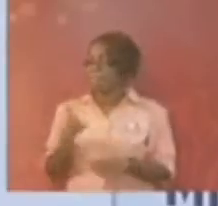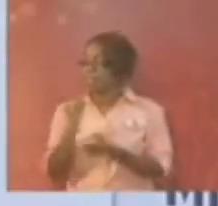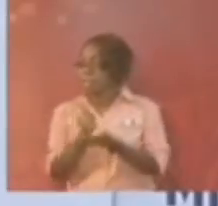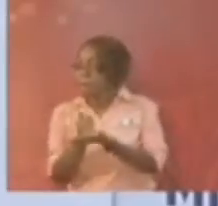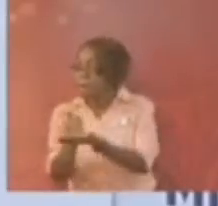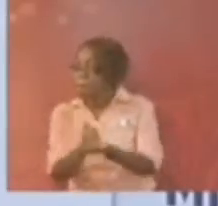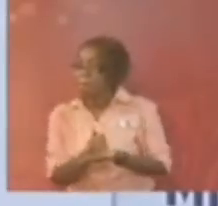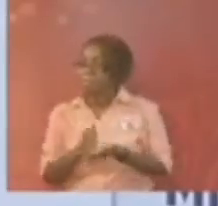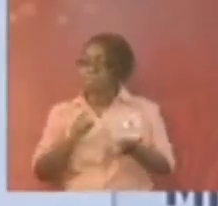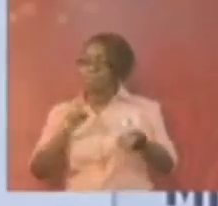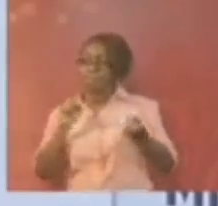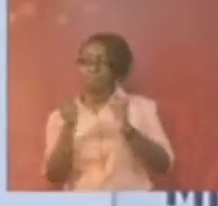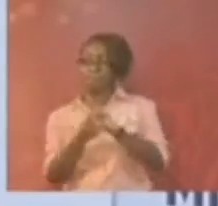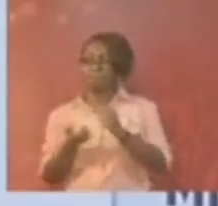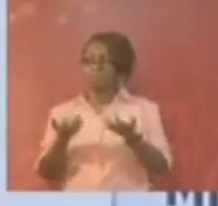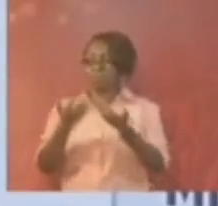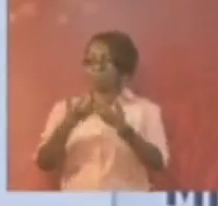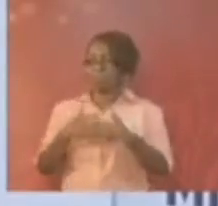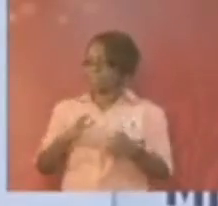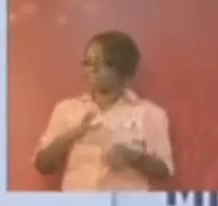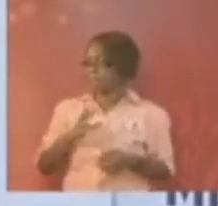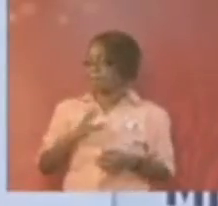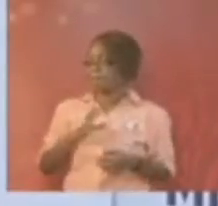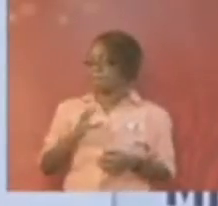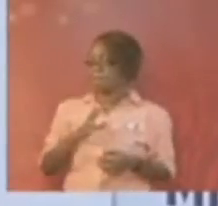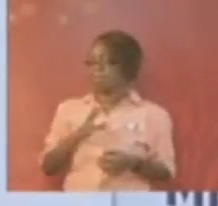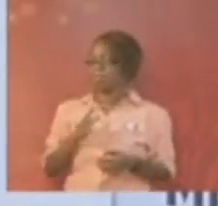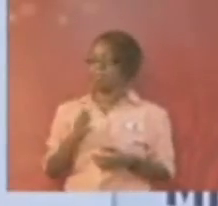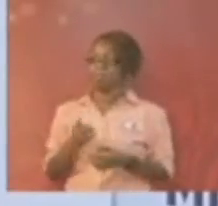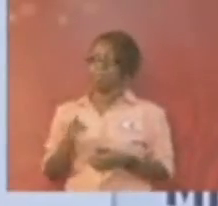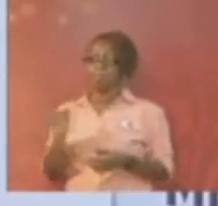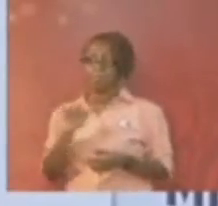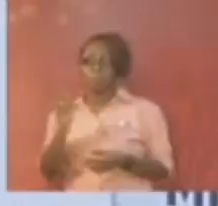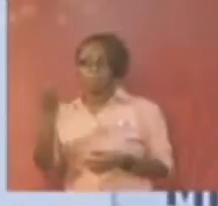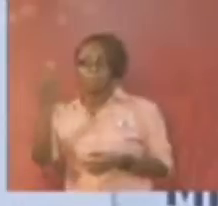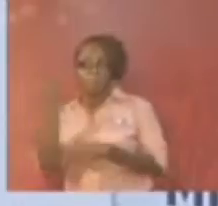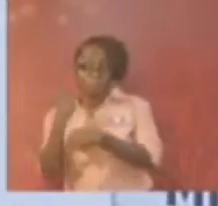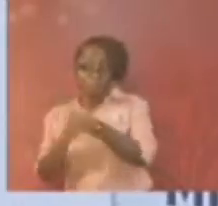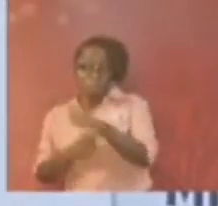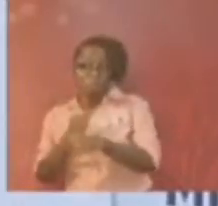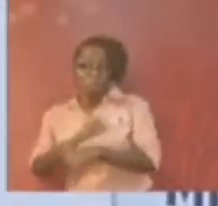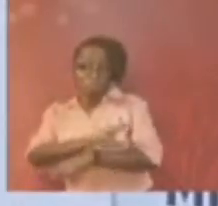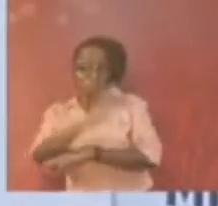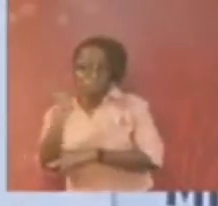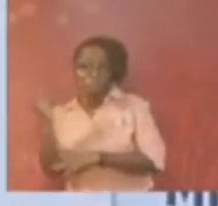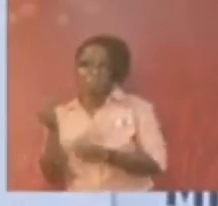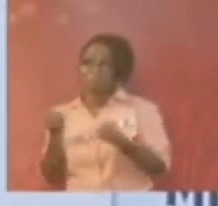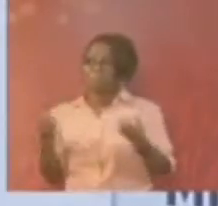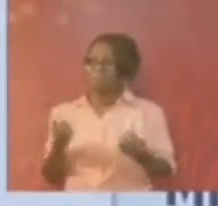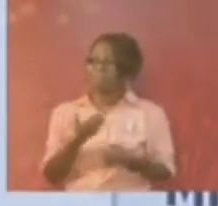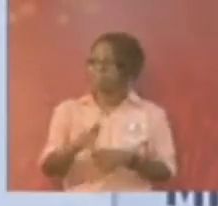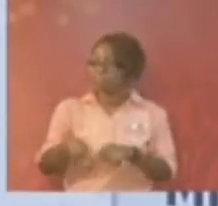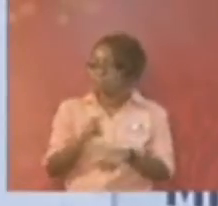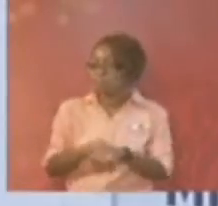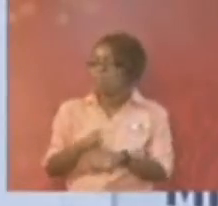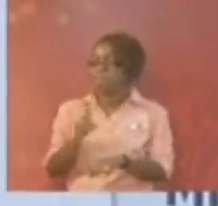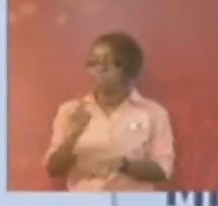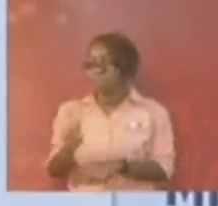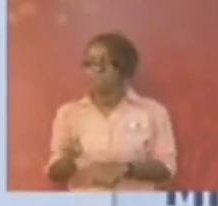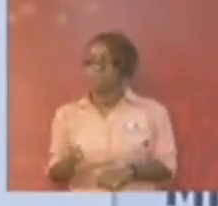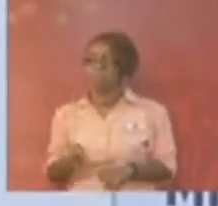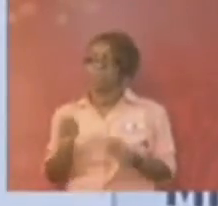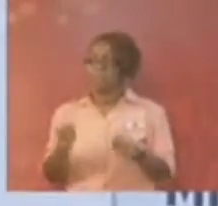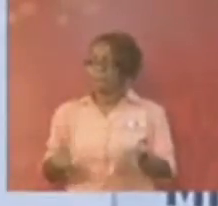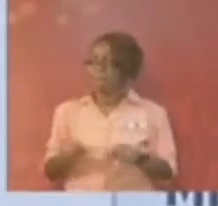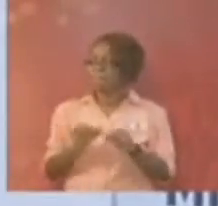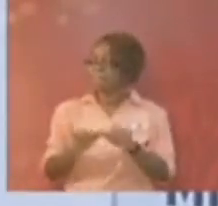possible to do the things that they normally enjoy, but do them safely. Okay? They